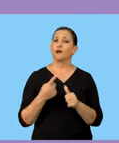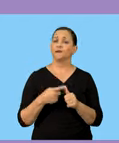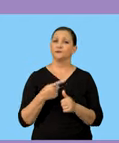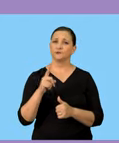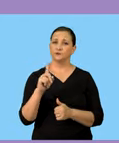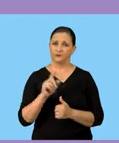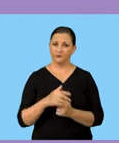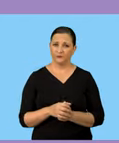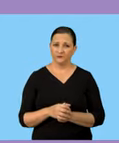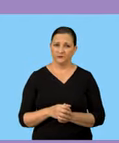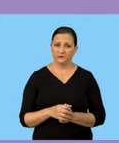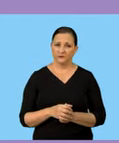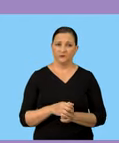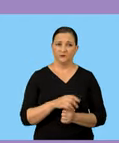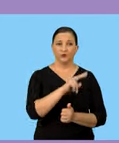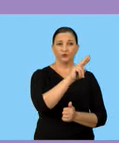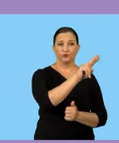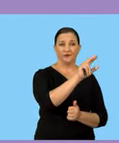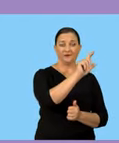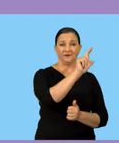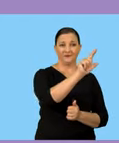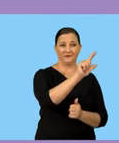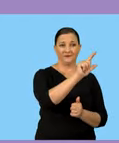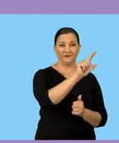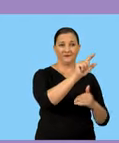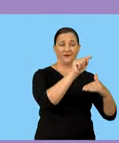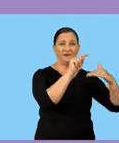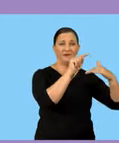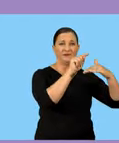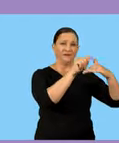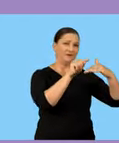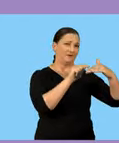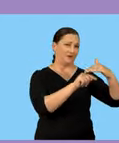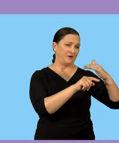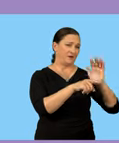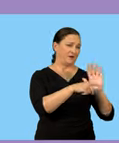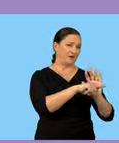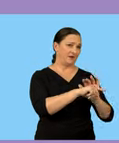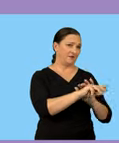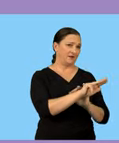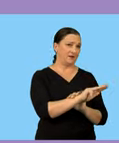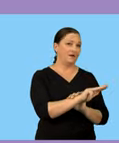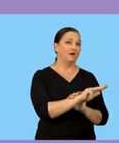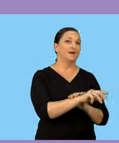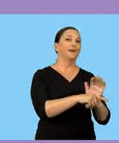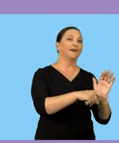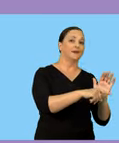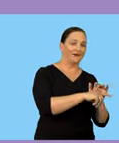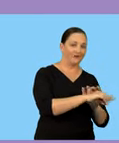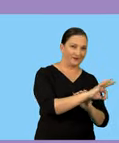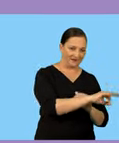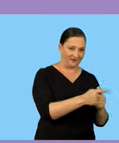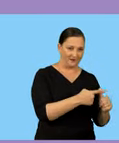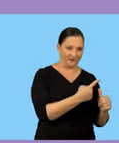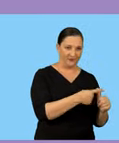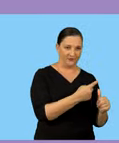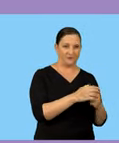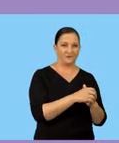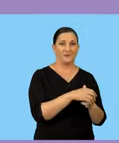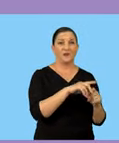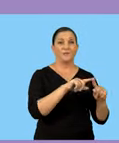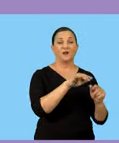So what answer does this give us? We have there 27 divided by a negative 9. The answer there is a negative 3.